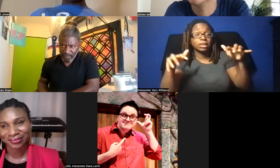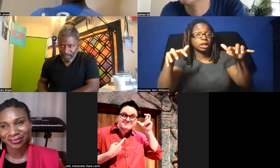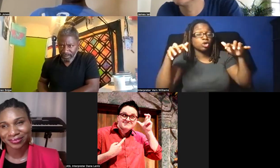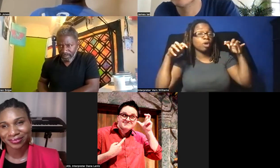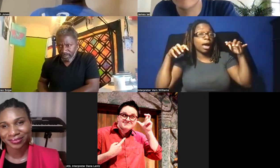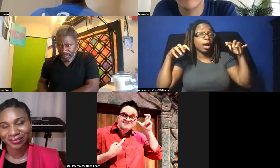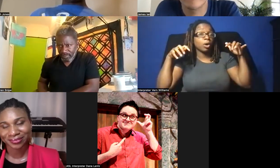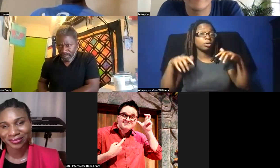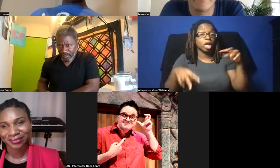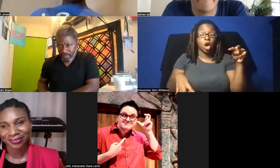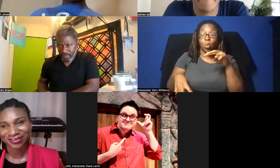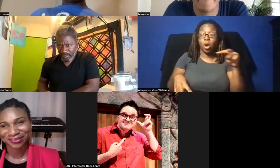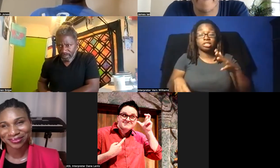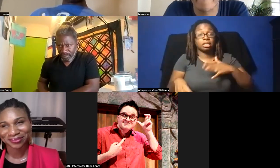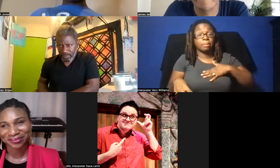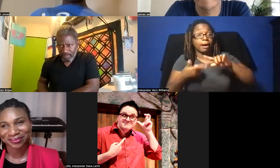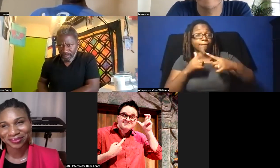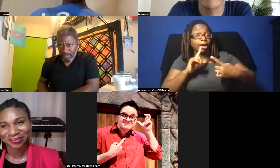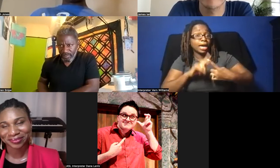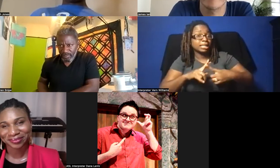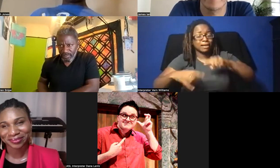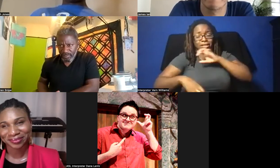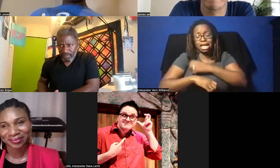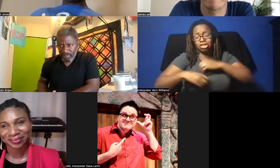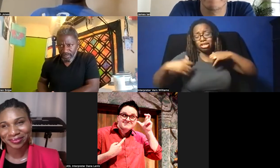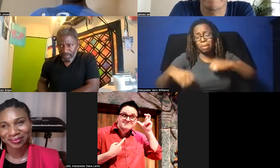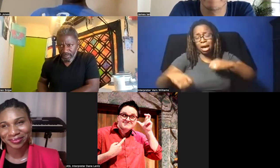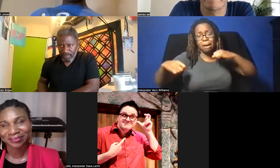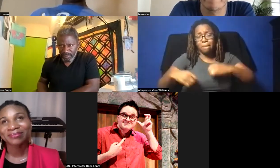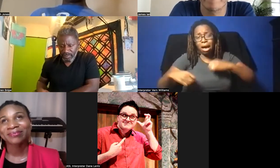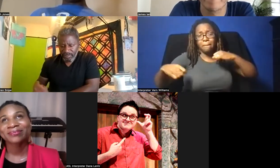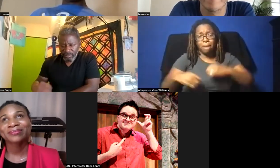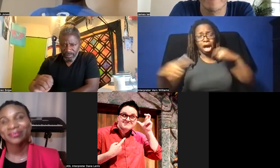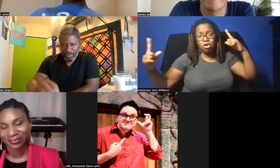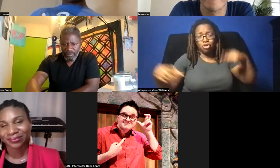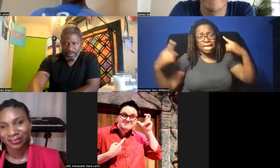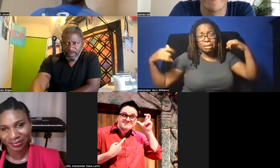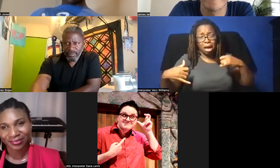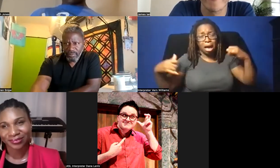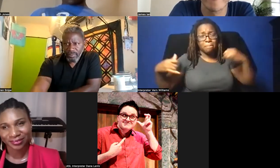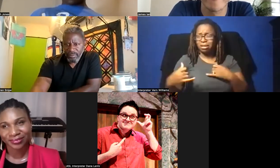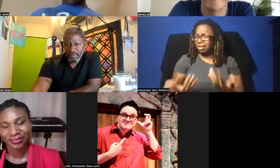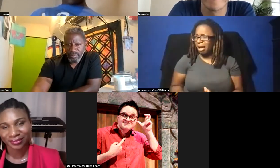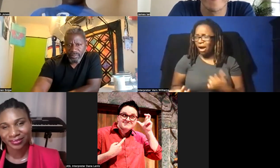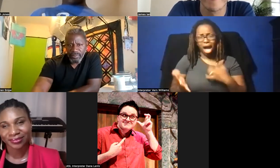friends just go crazy and get that energy. And I was like, I want to see what that's like. I want that too, you know?